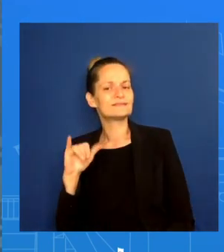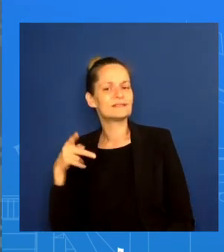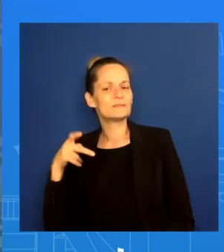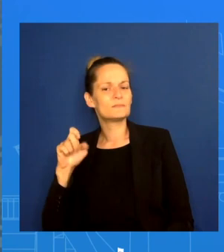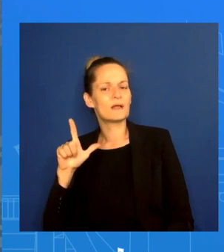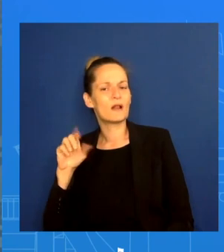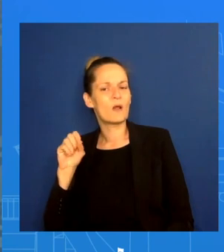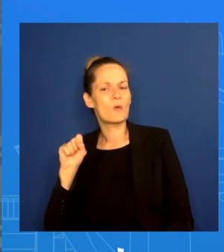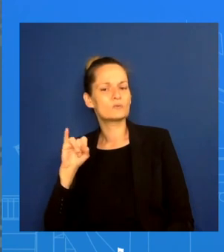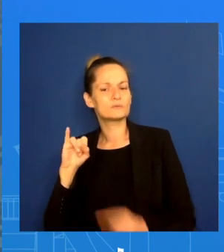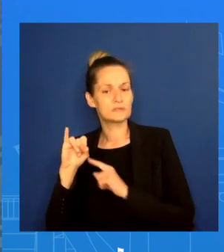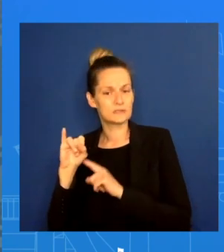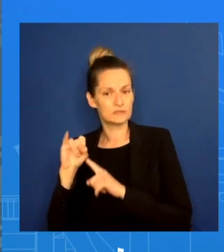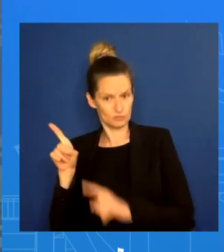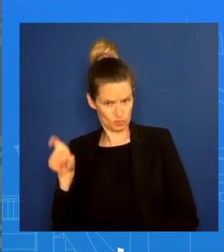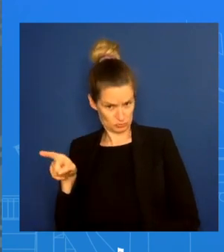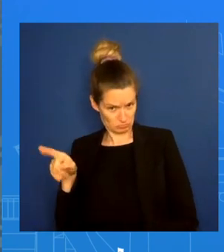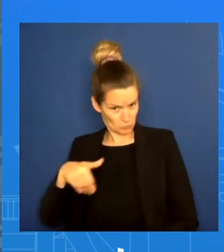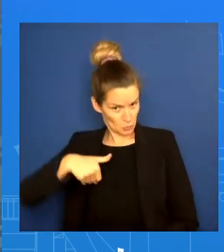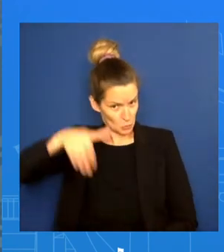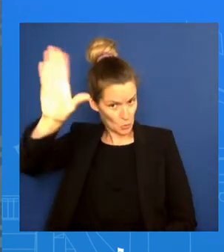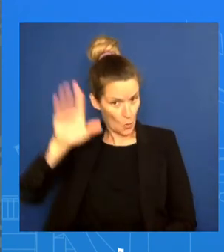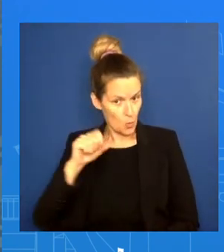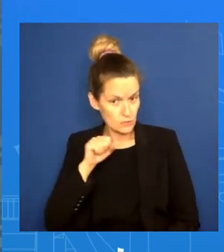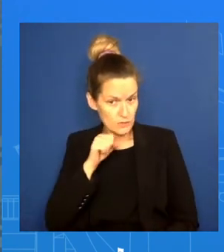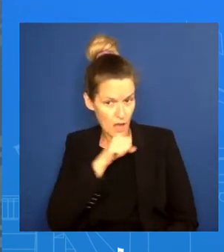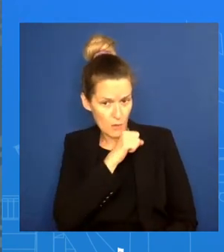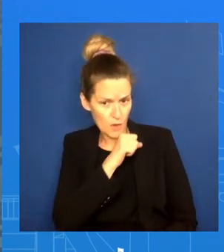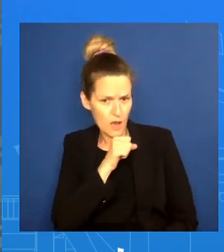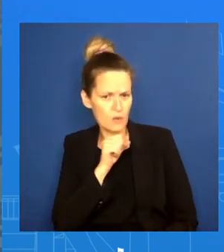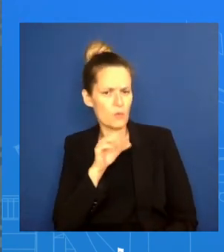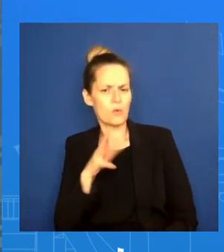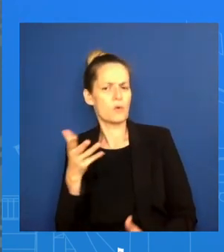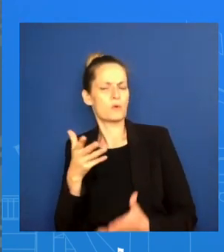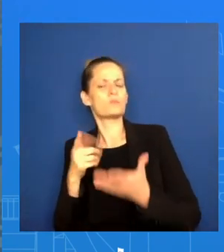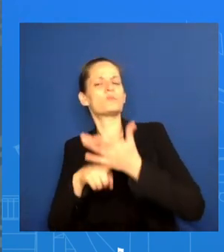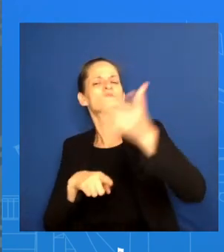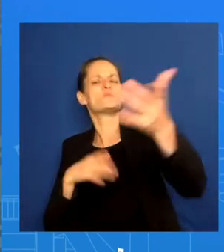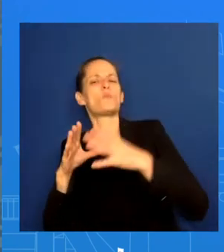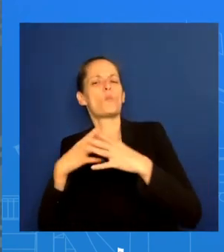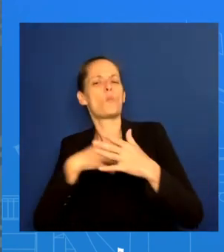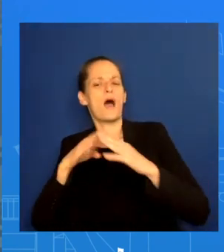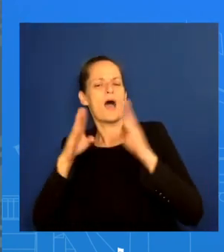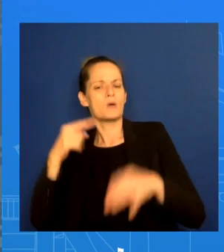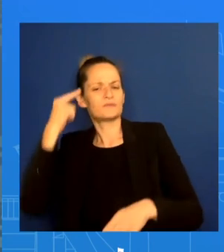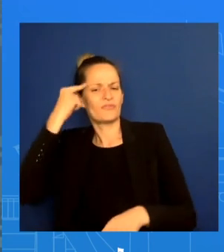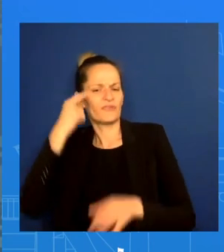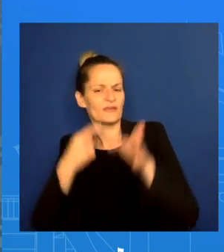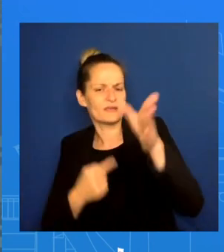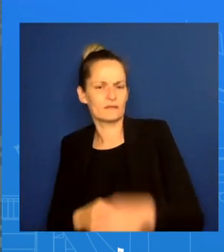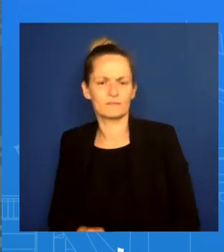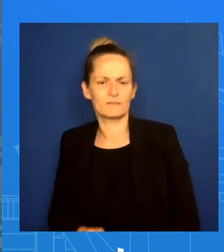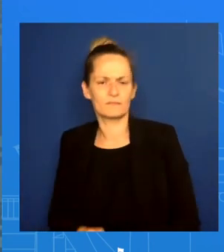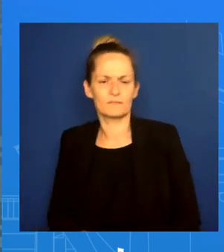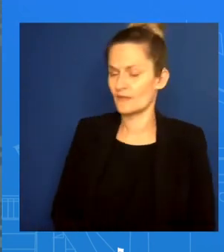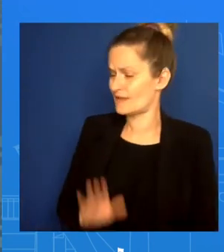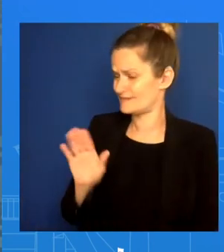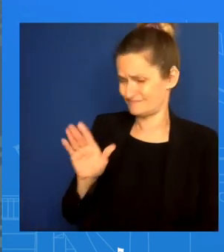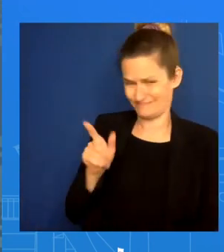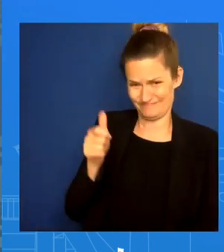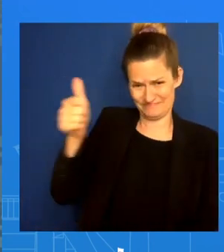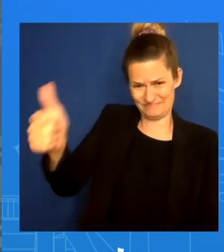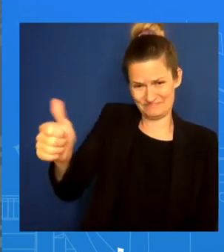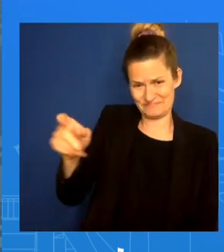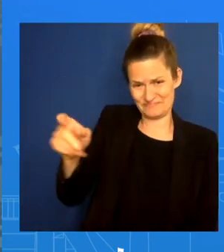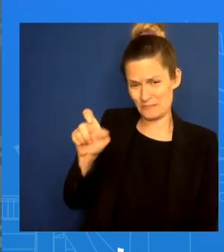decisions about travel. We provide facts, context, analysis, geopolitical realities